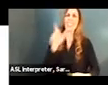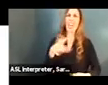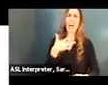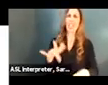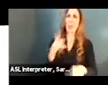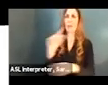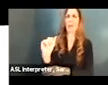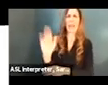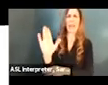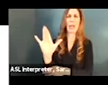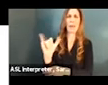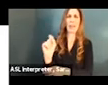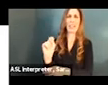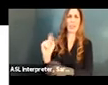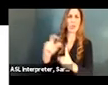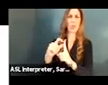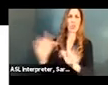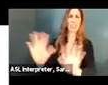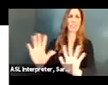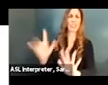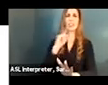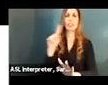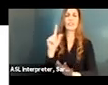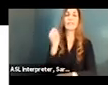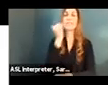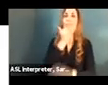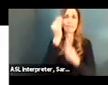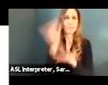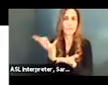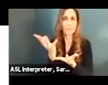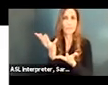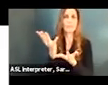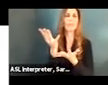ableist in that way. It's just misinformed.